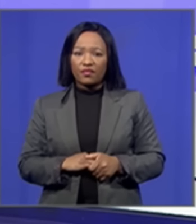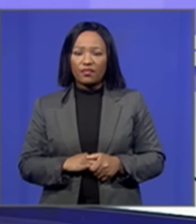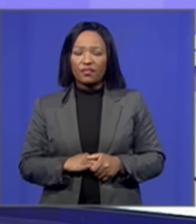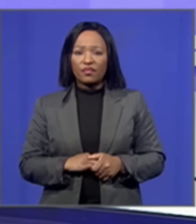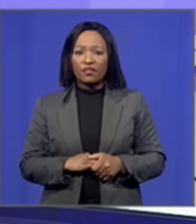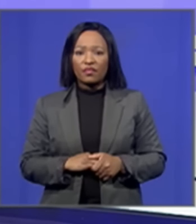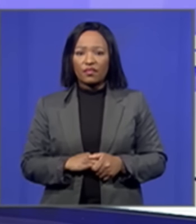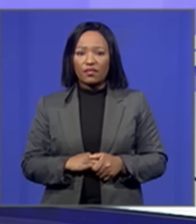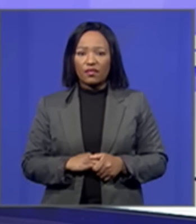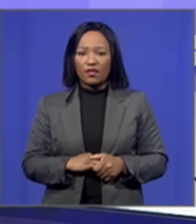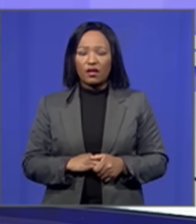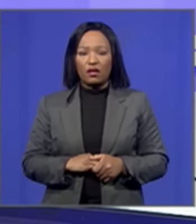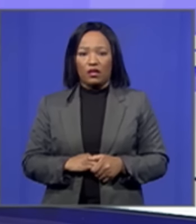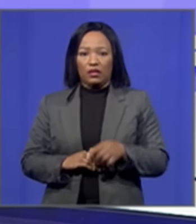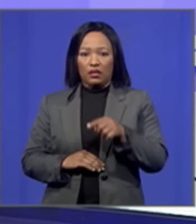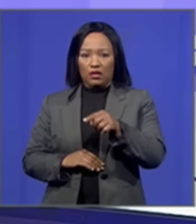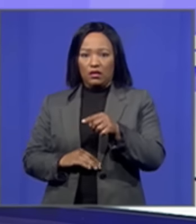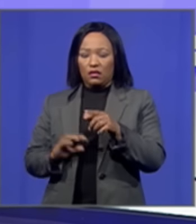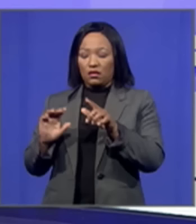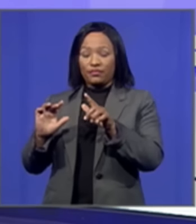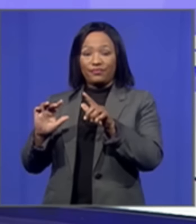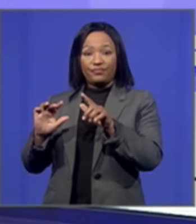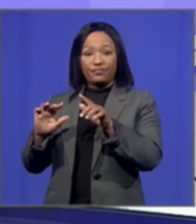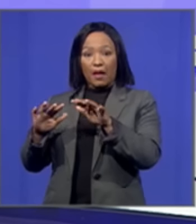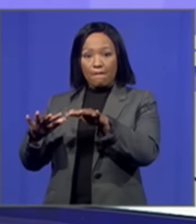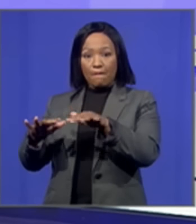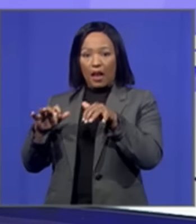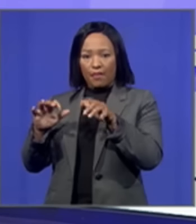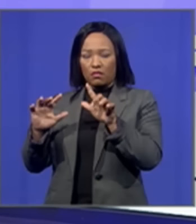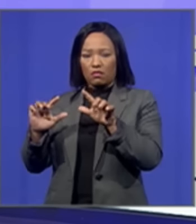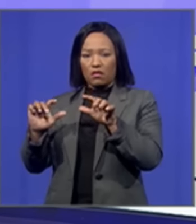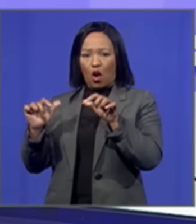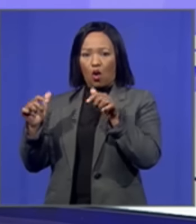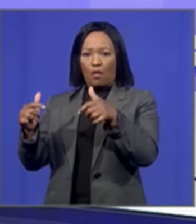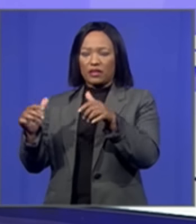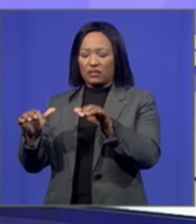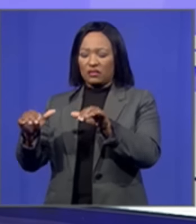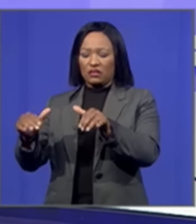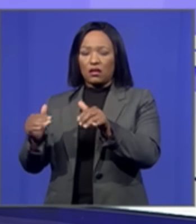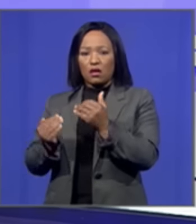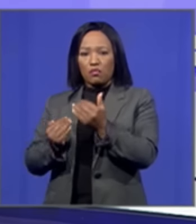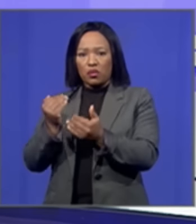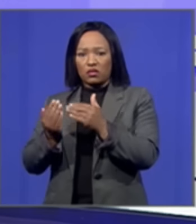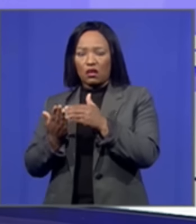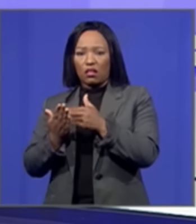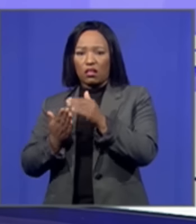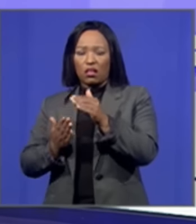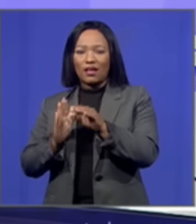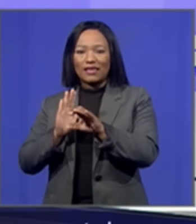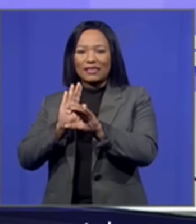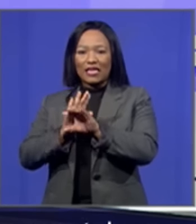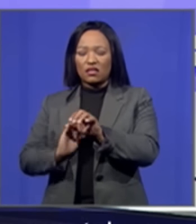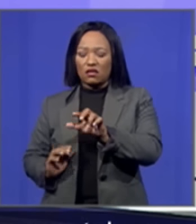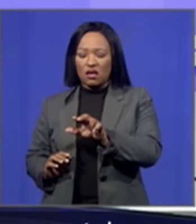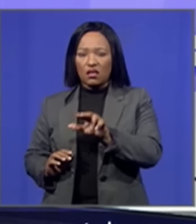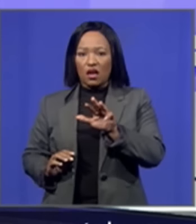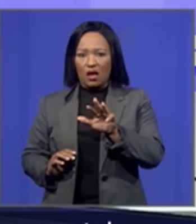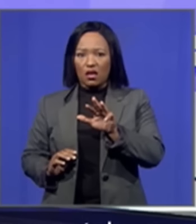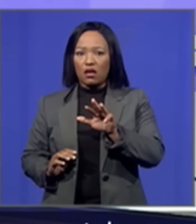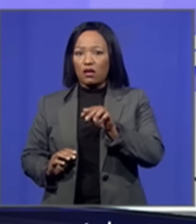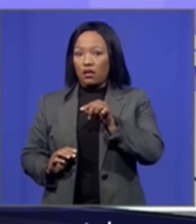Komiti ya melao ya kokoano bosetšhaba ya tlenegitse melao e mentshwa e amana le dipatlisiso tsa karolo ya bo 89 e tlhagolelang